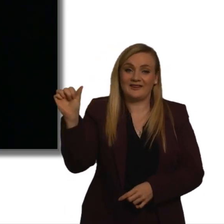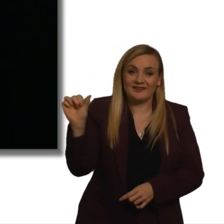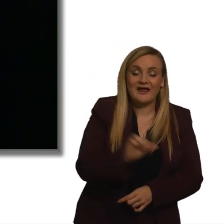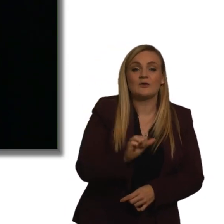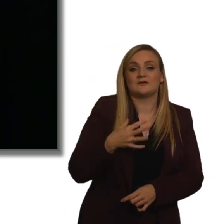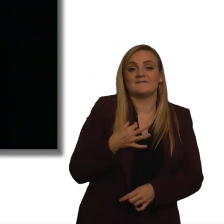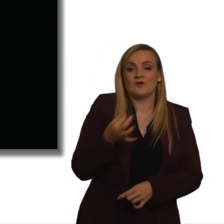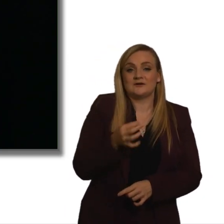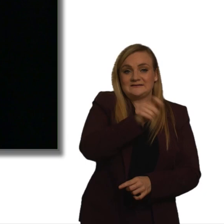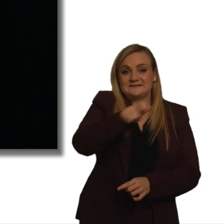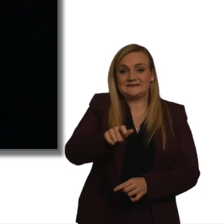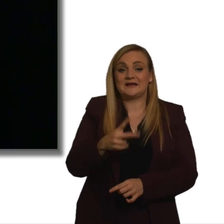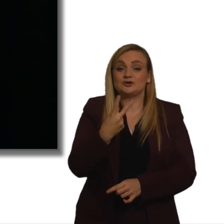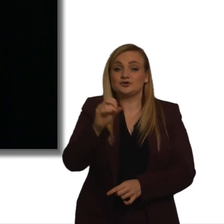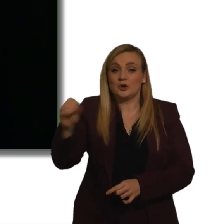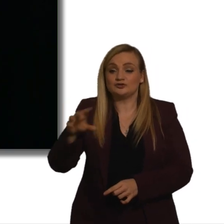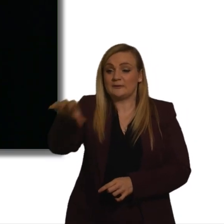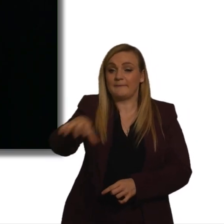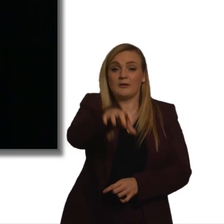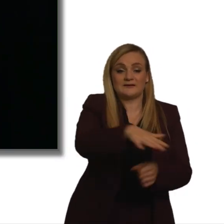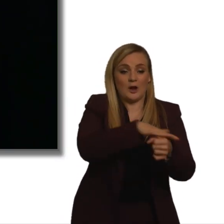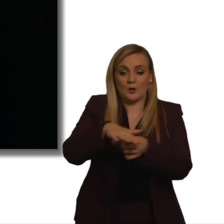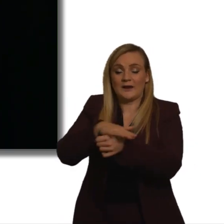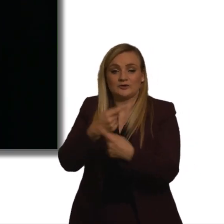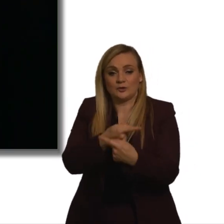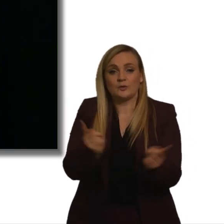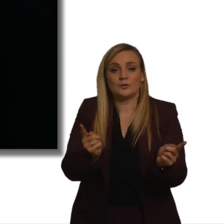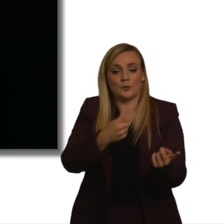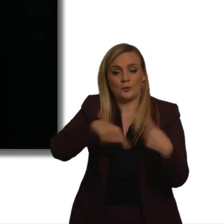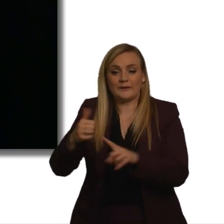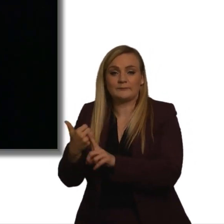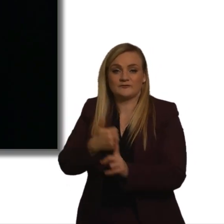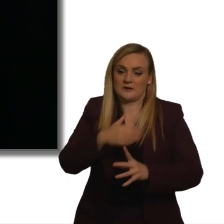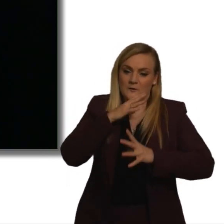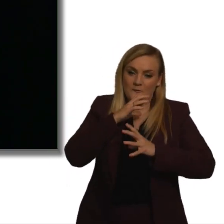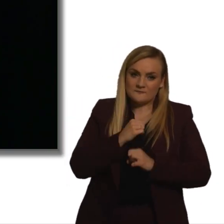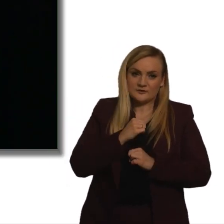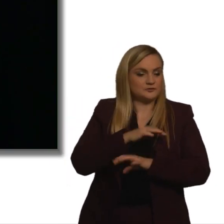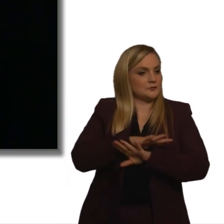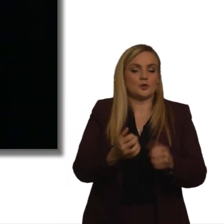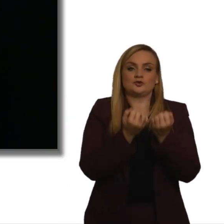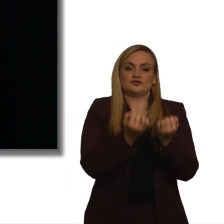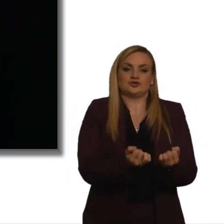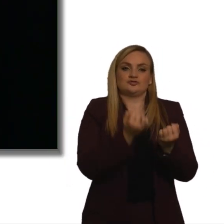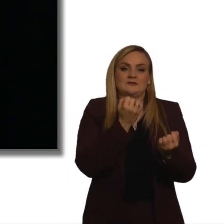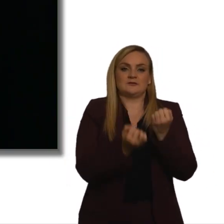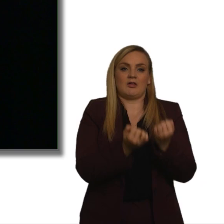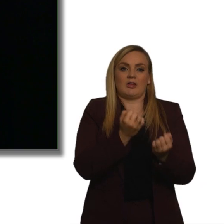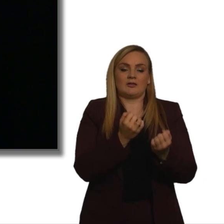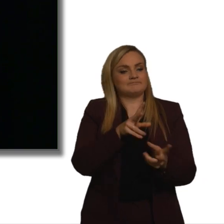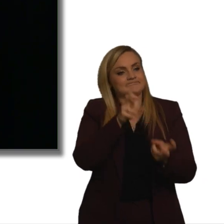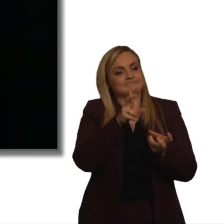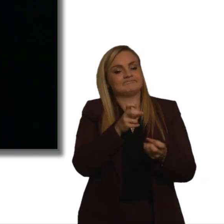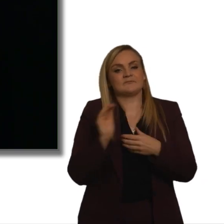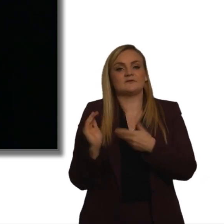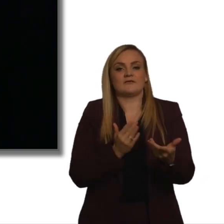volunteers and more than 200 branches and locations, we provide a confidential and non-judgmental listening service.